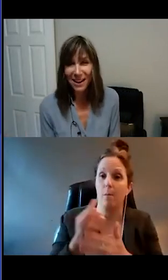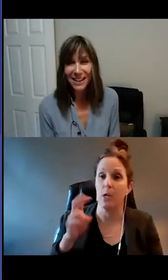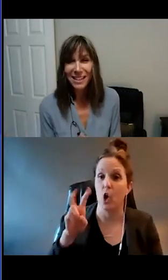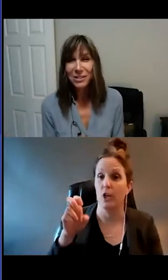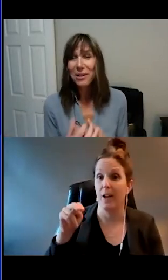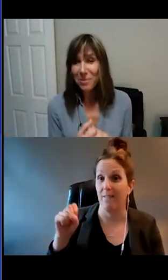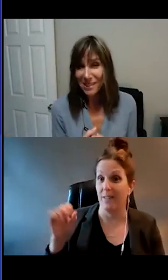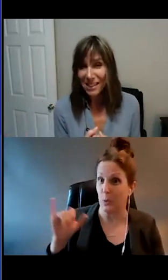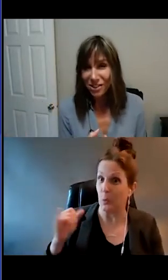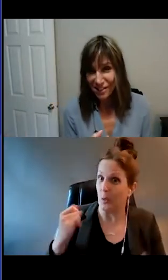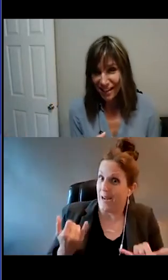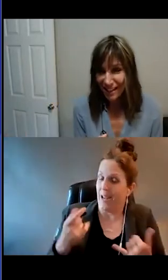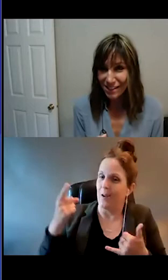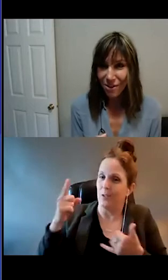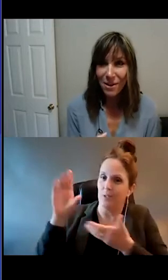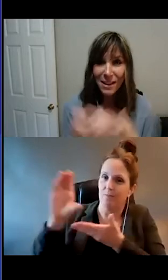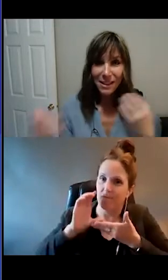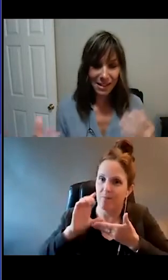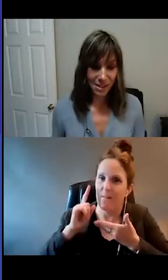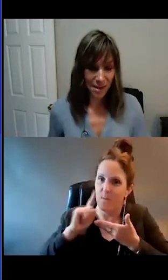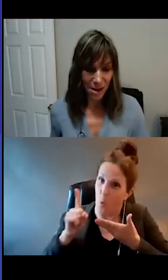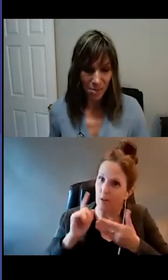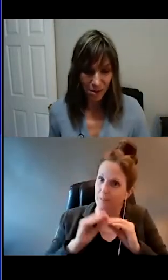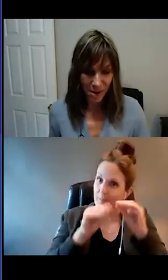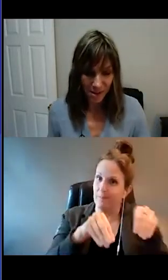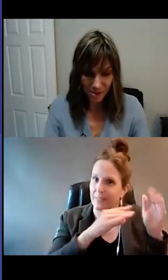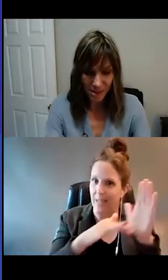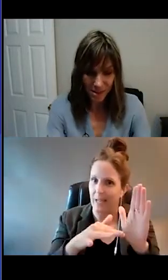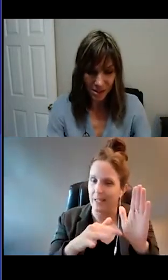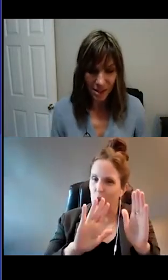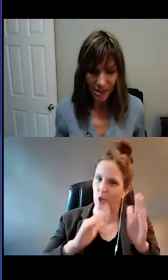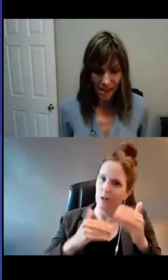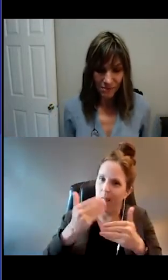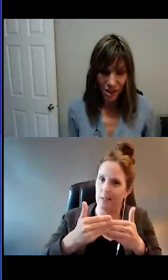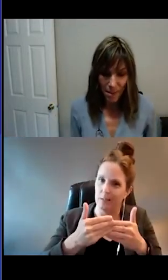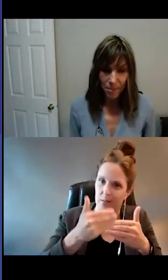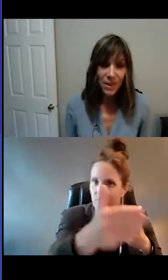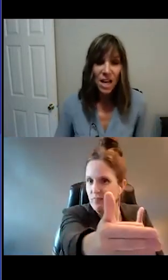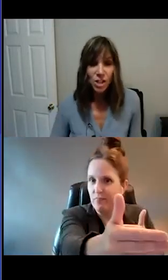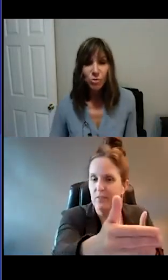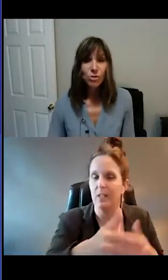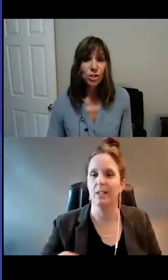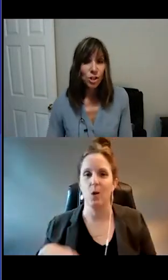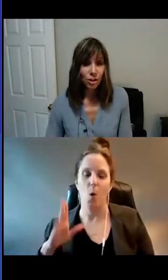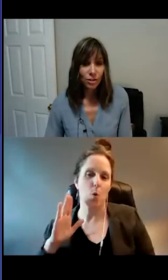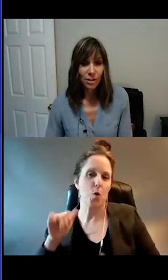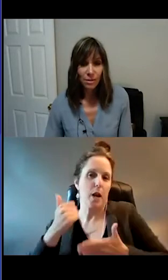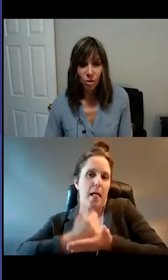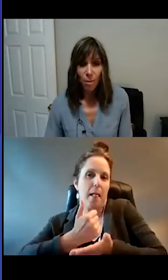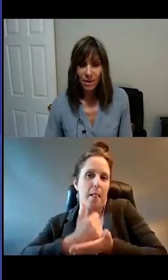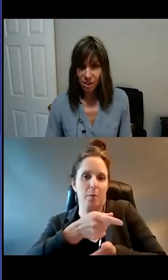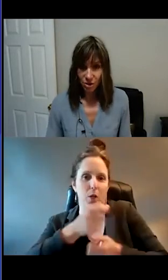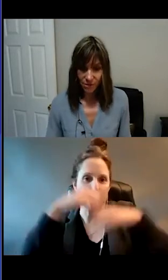funded to do an implementation study. And so this may help her think about some things that haven't come up. So to